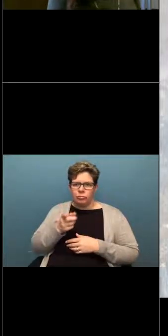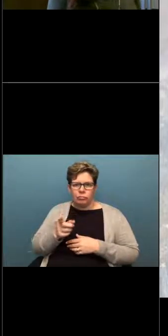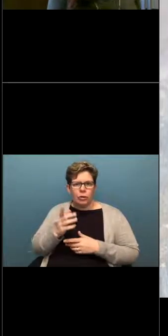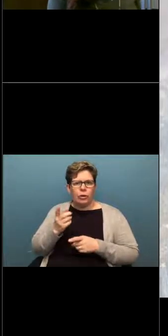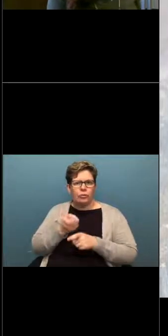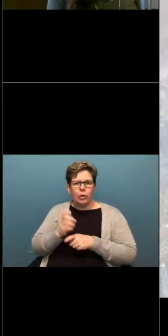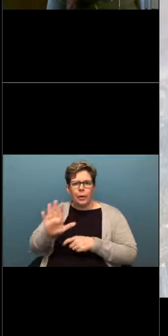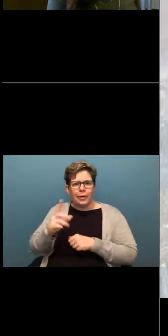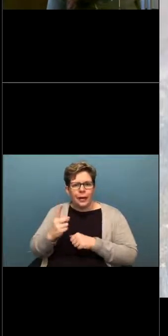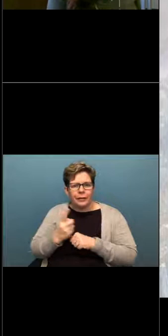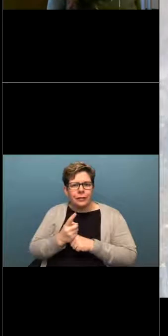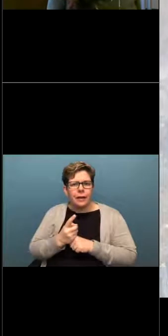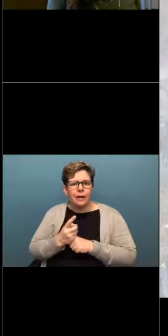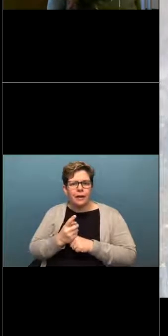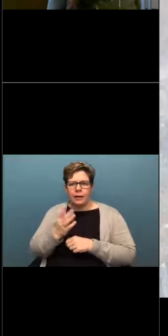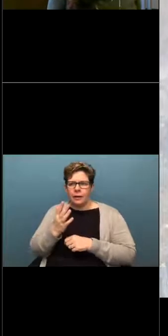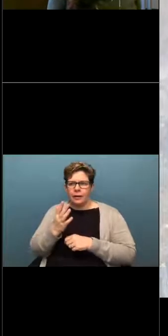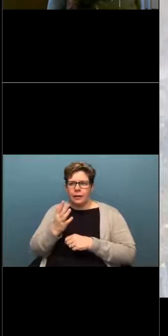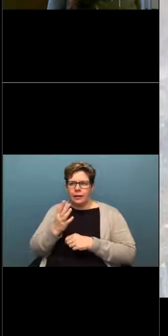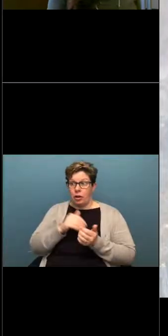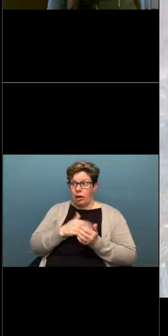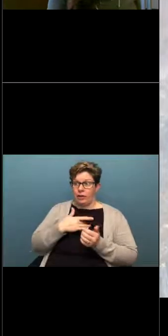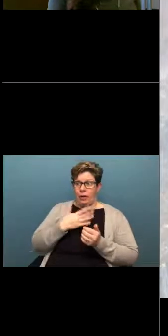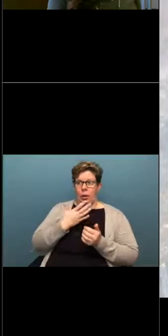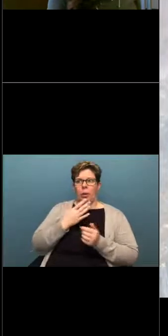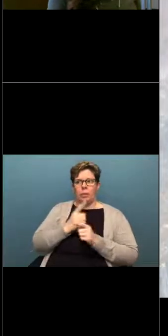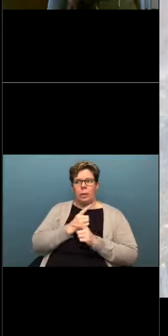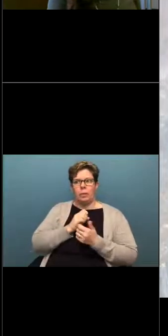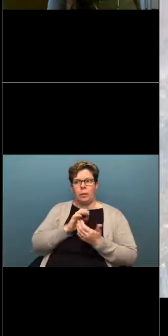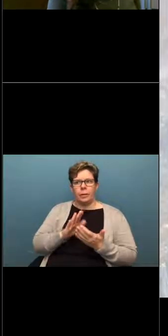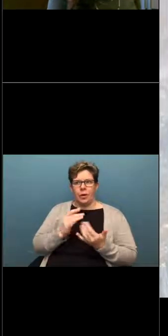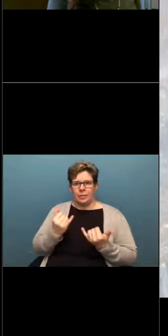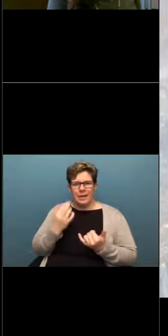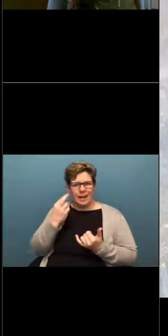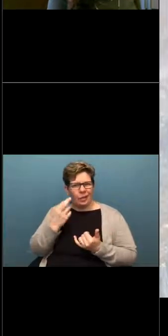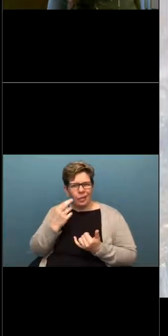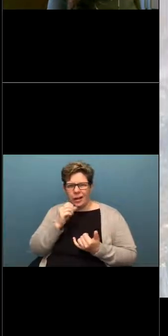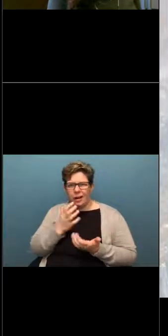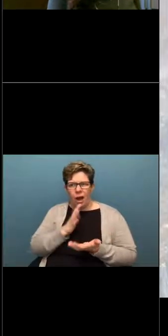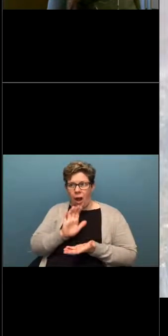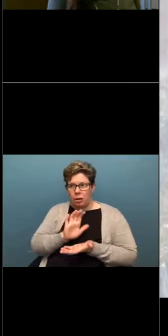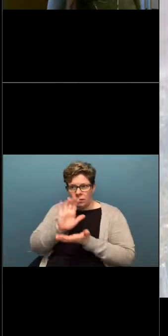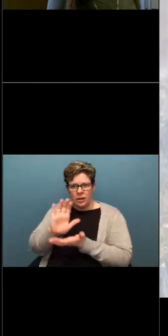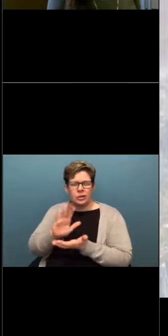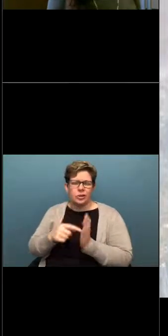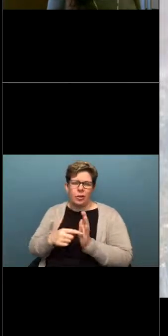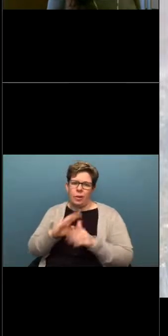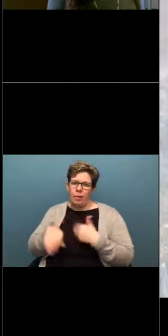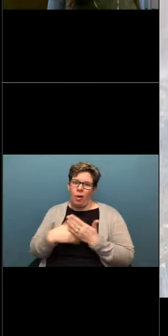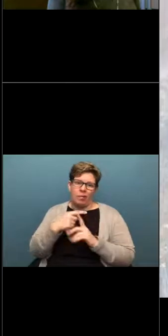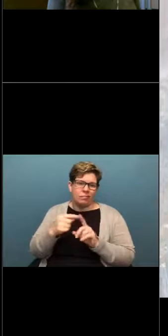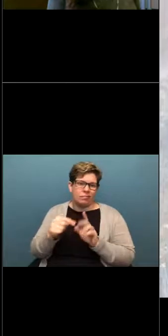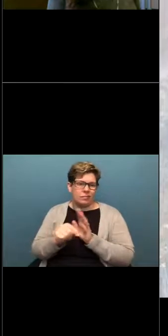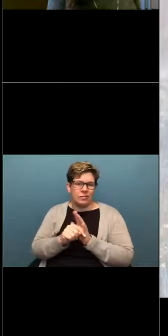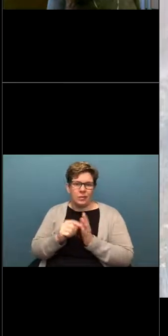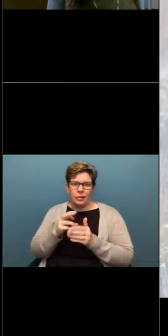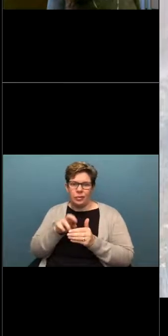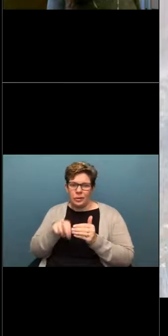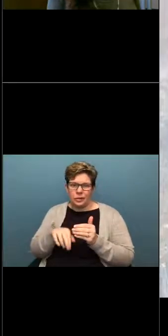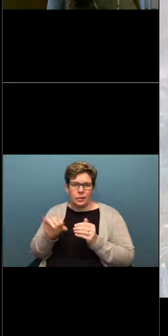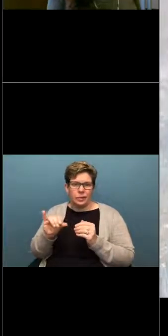them than giving them maybe the full scope of information that they needed about their own healthcare. Nonverbal